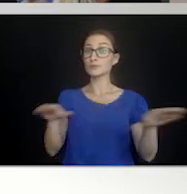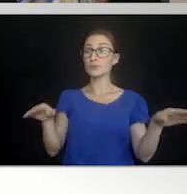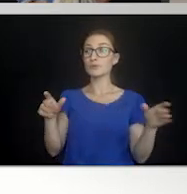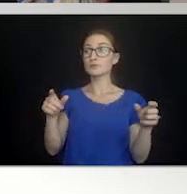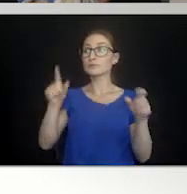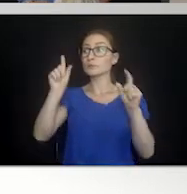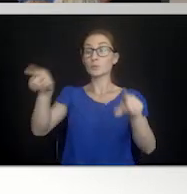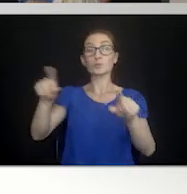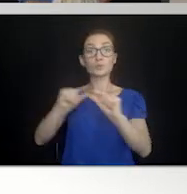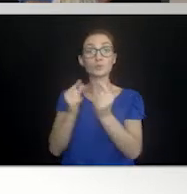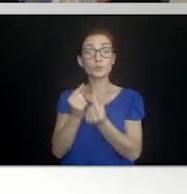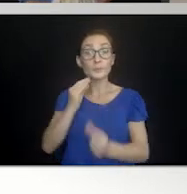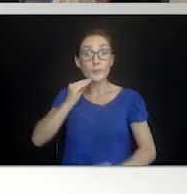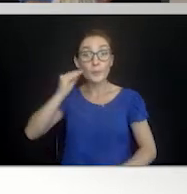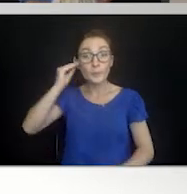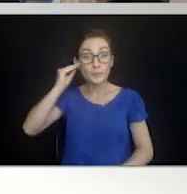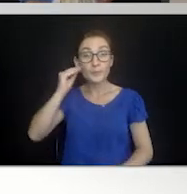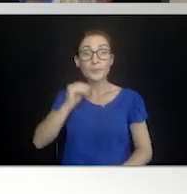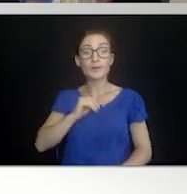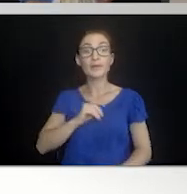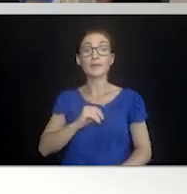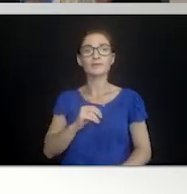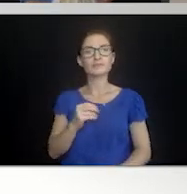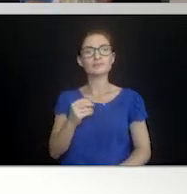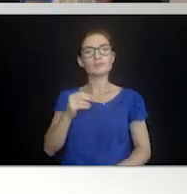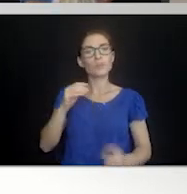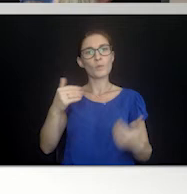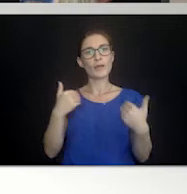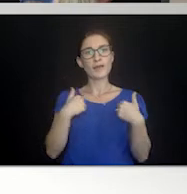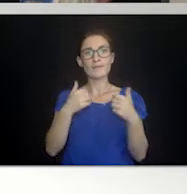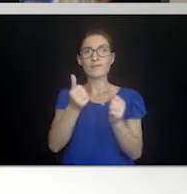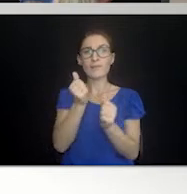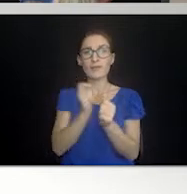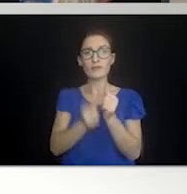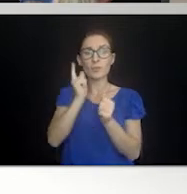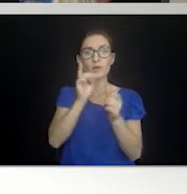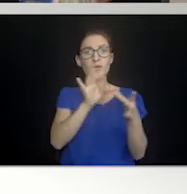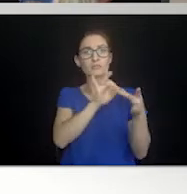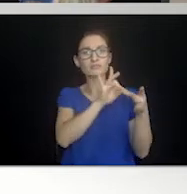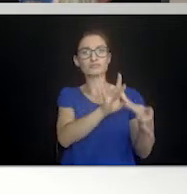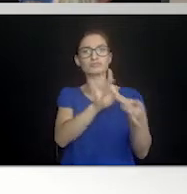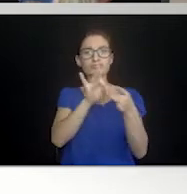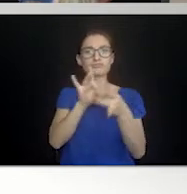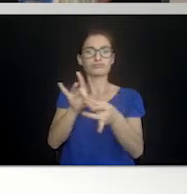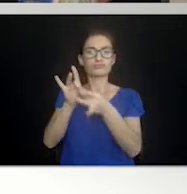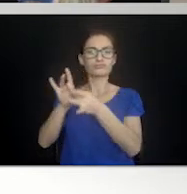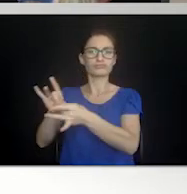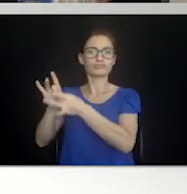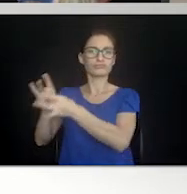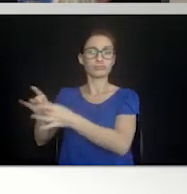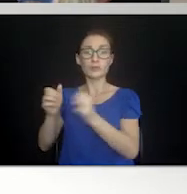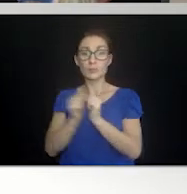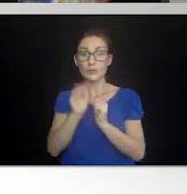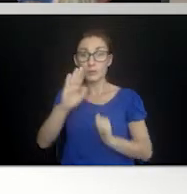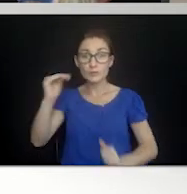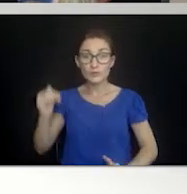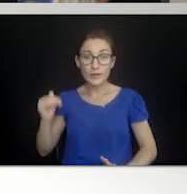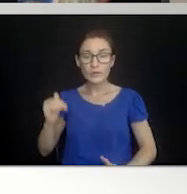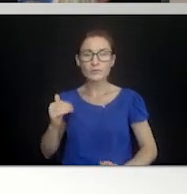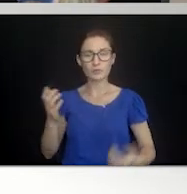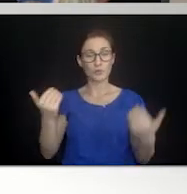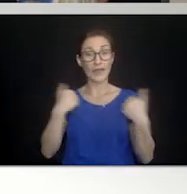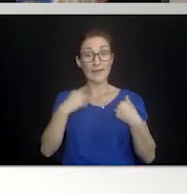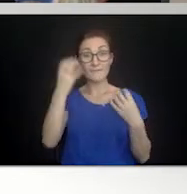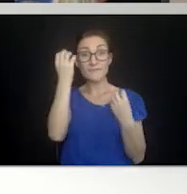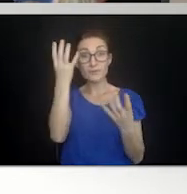go to homes, to group homes, and having everybody who's engaged at any time with your child